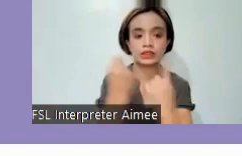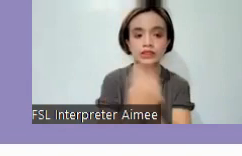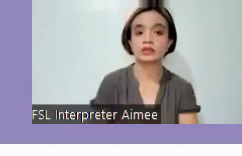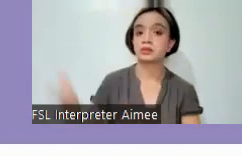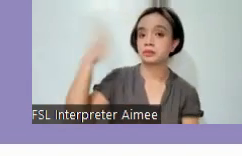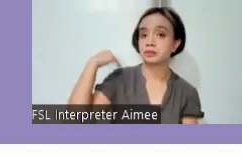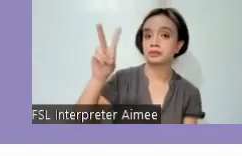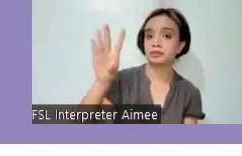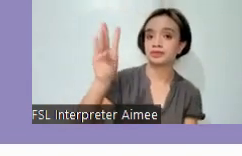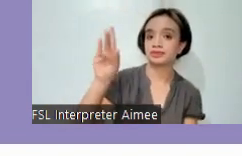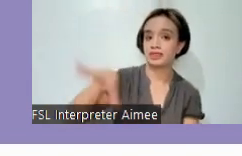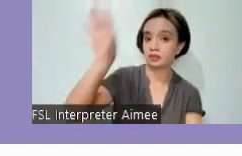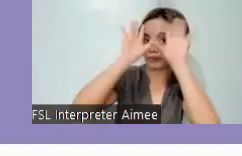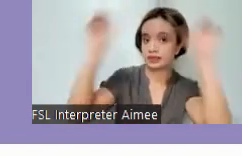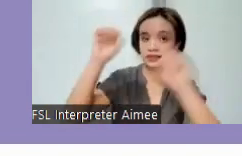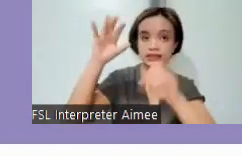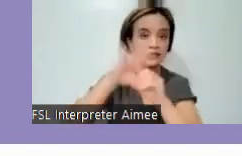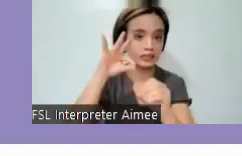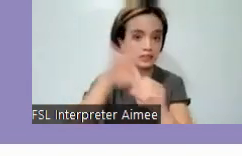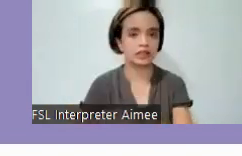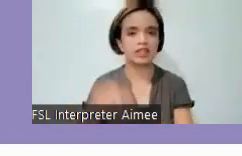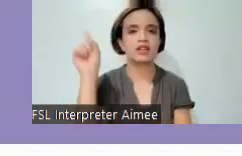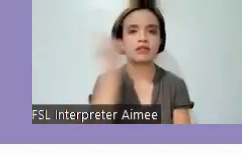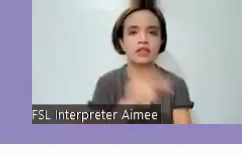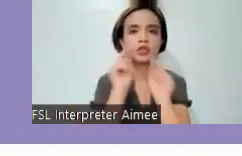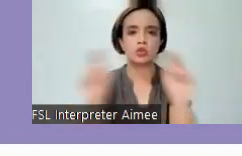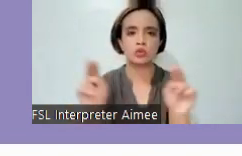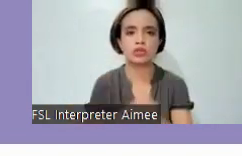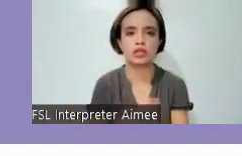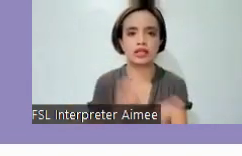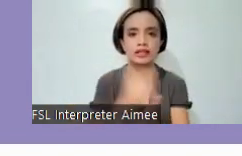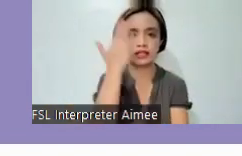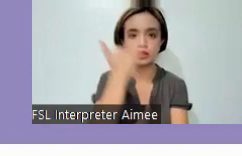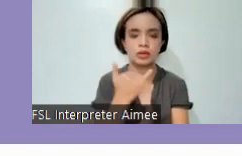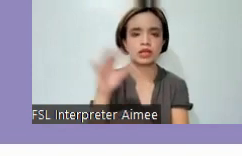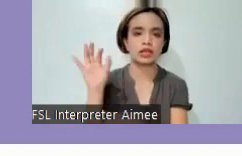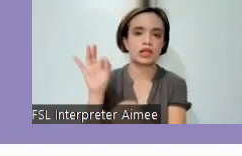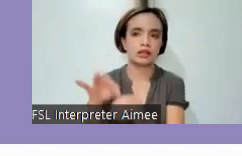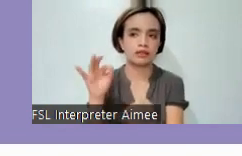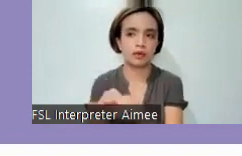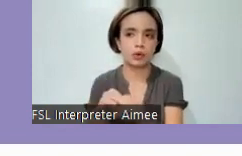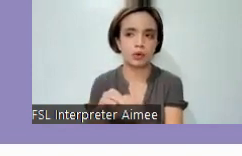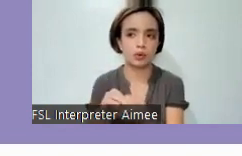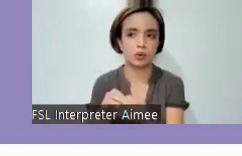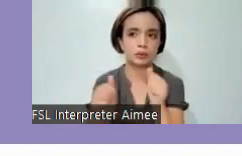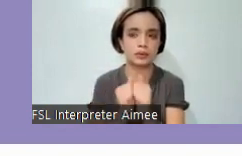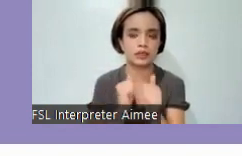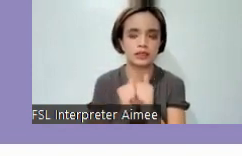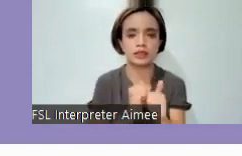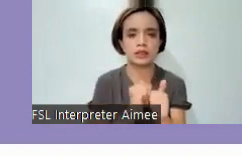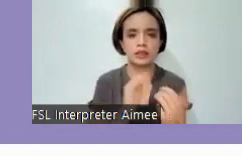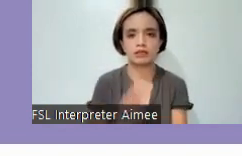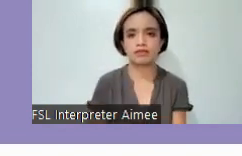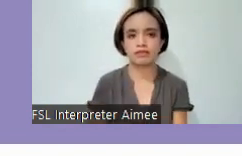2017 Korean presidential election, fake news led to voter polarization, where confrontation